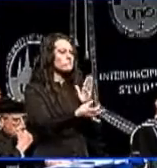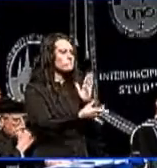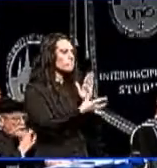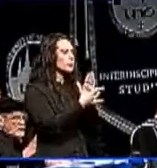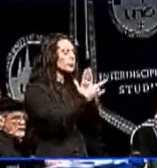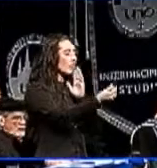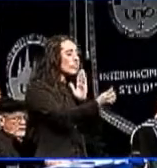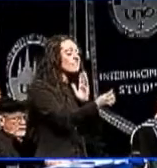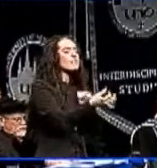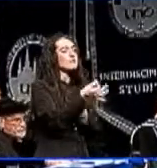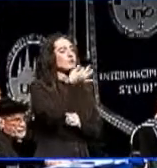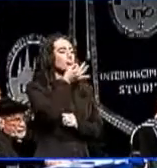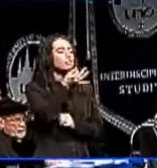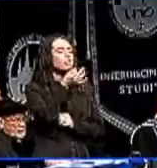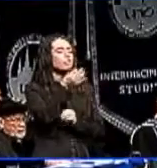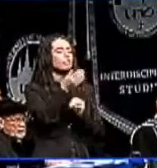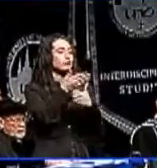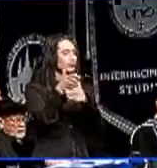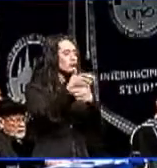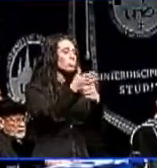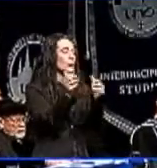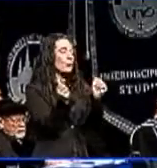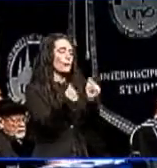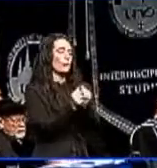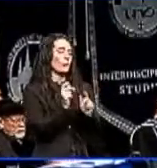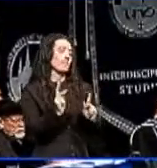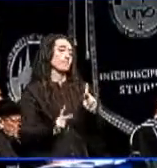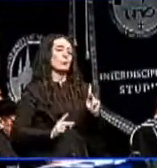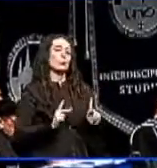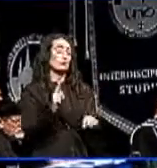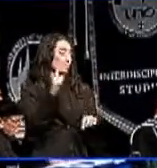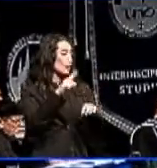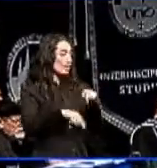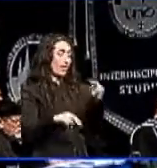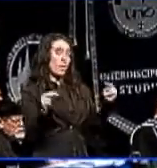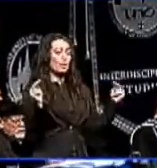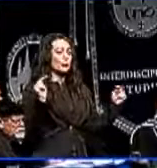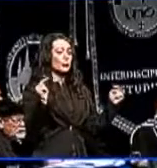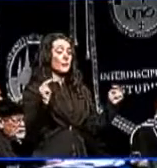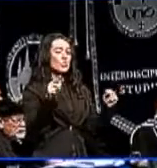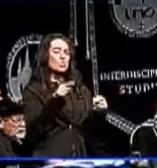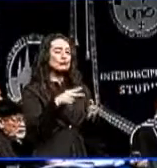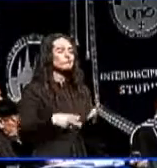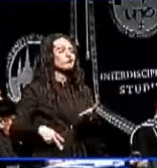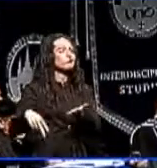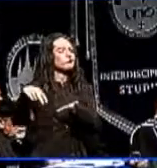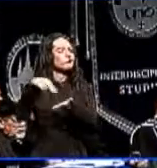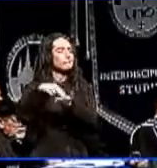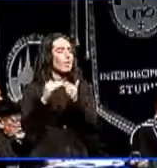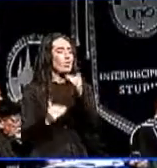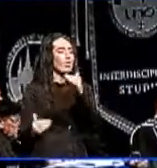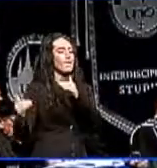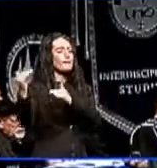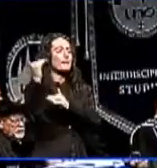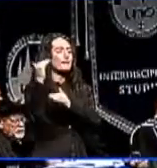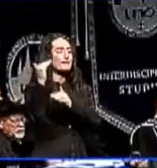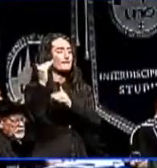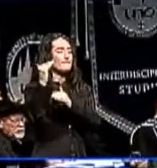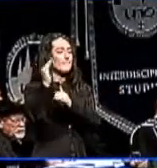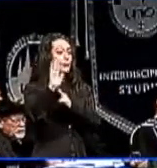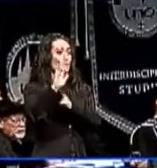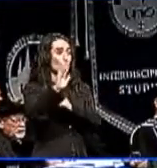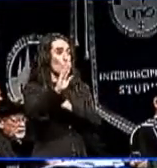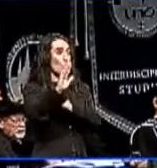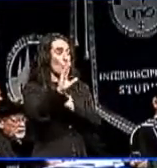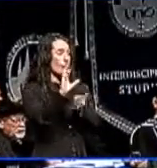and general welfare is non-negotiable. They have risen to a level where the return on the